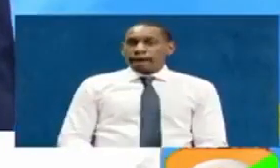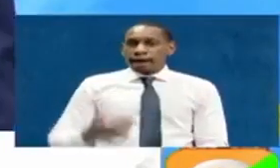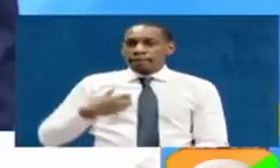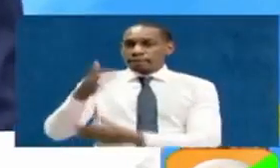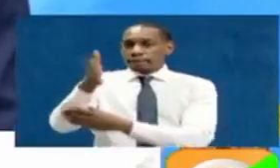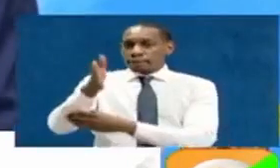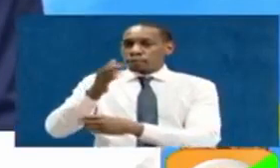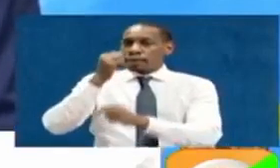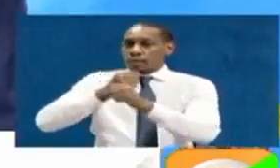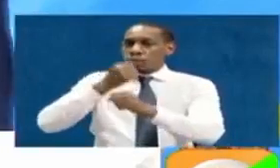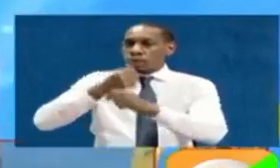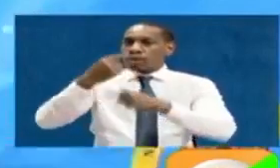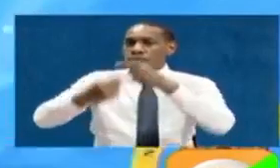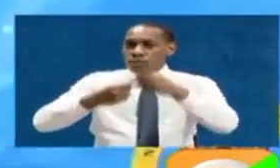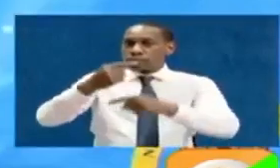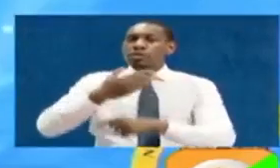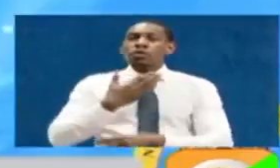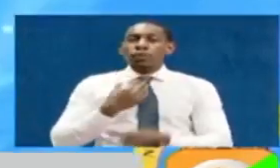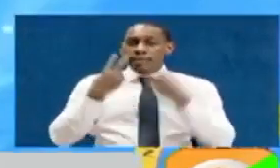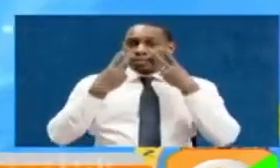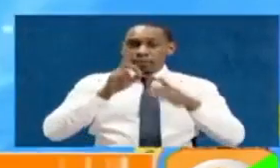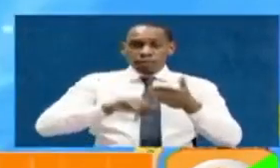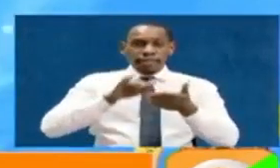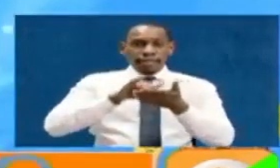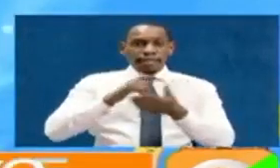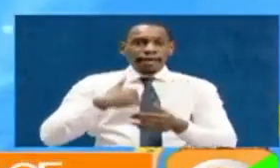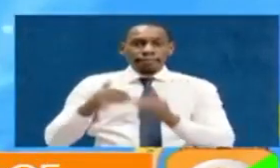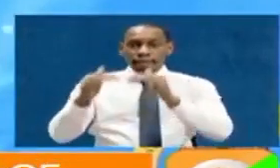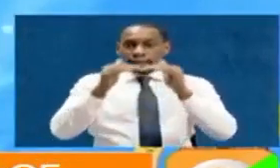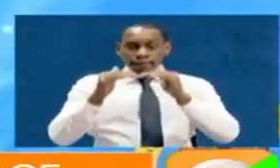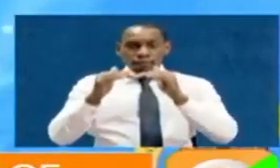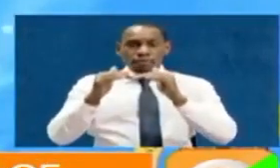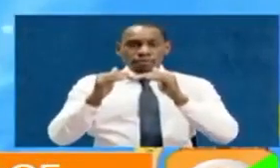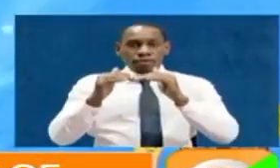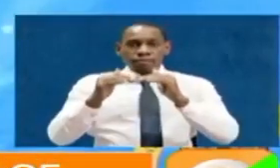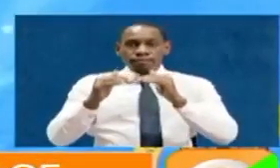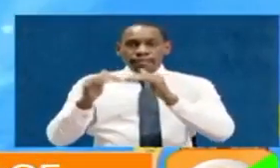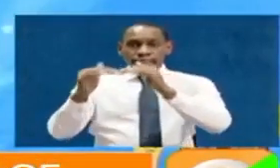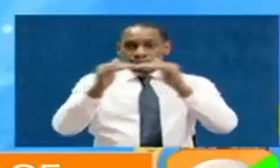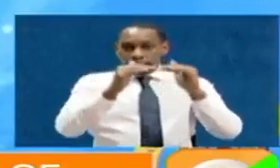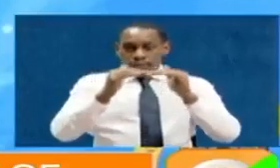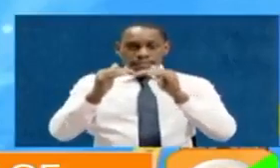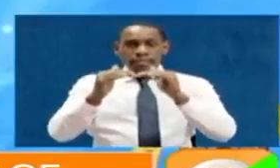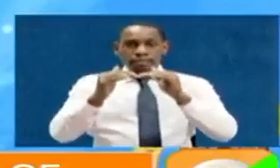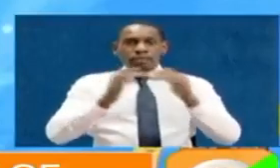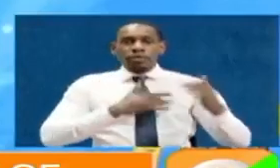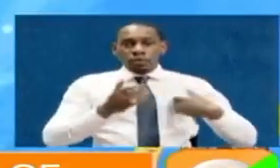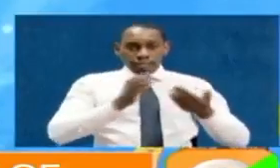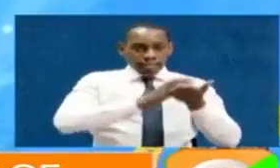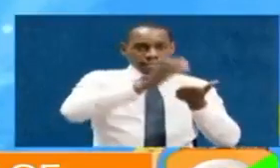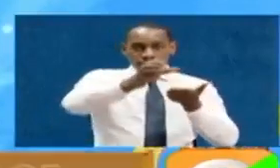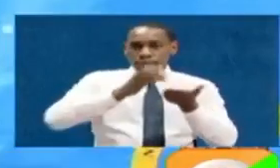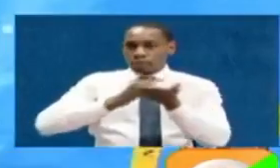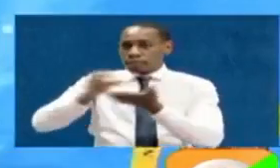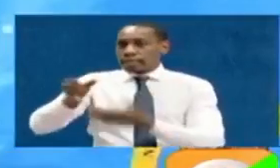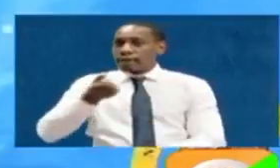diplomatic effort going on to see that there is certain level of equity in terms of the distribution